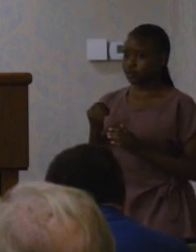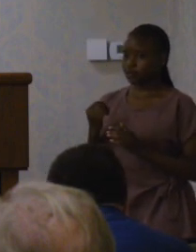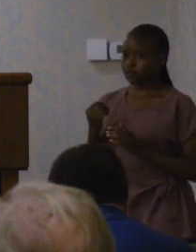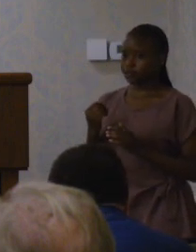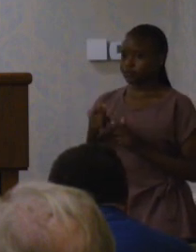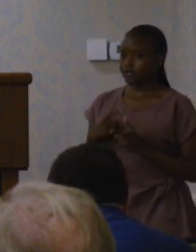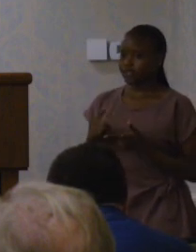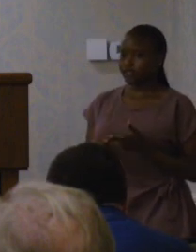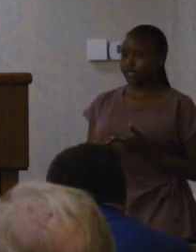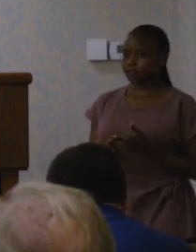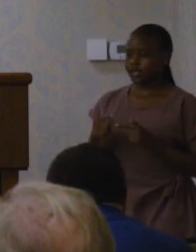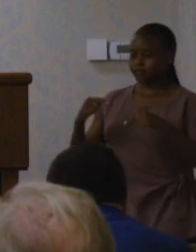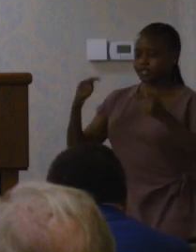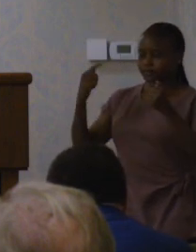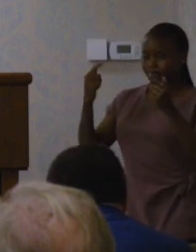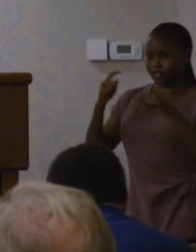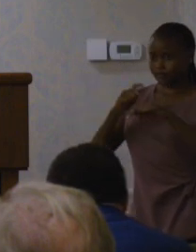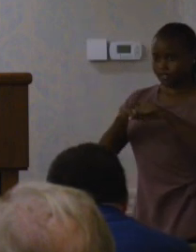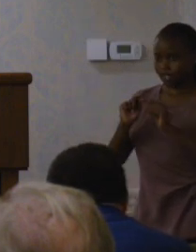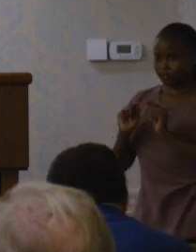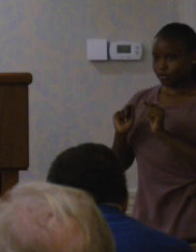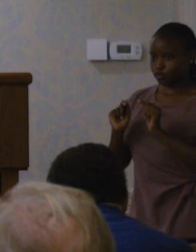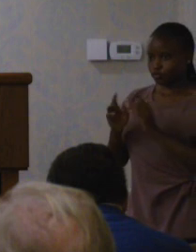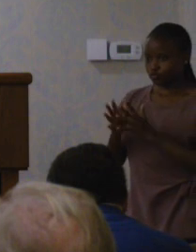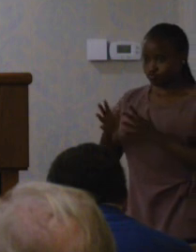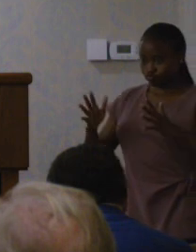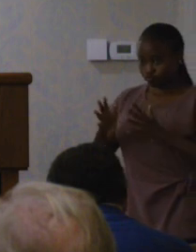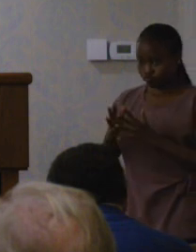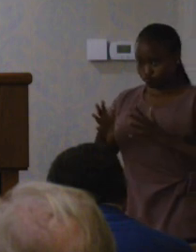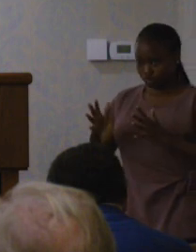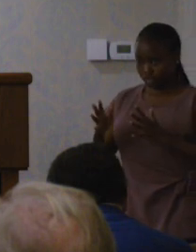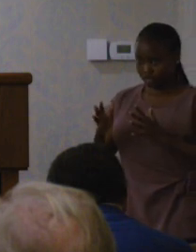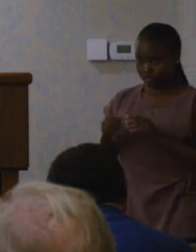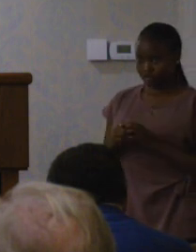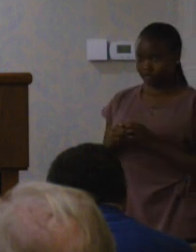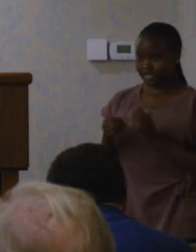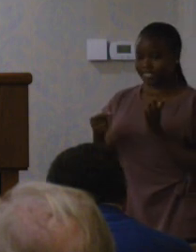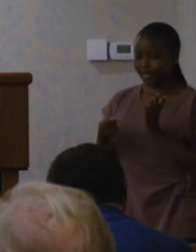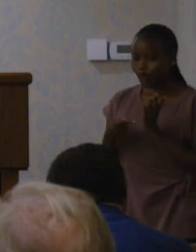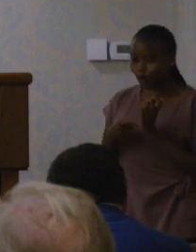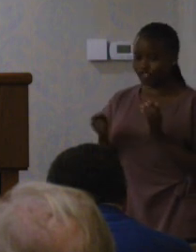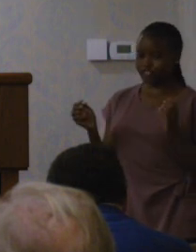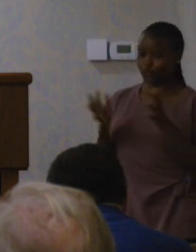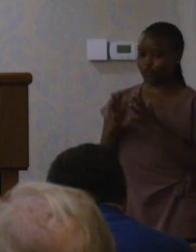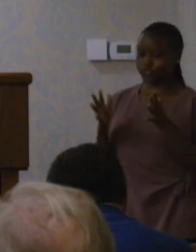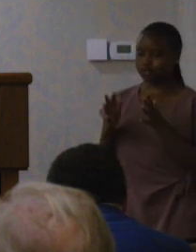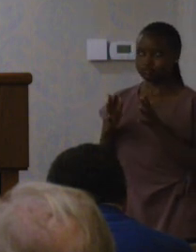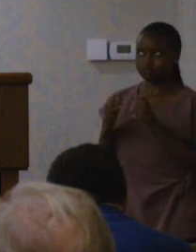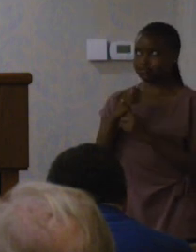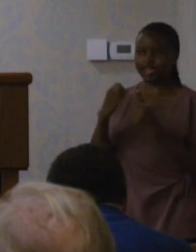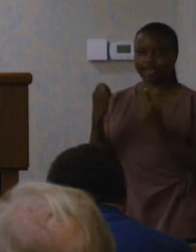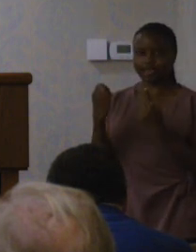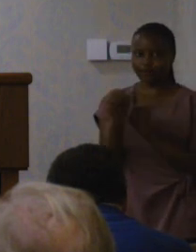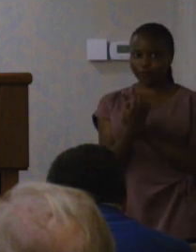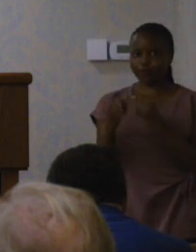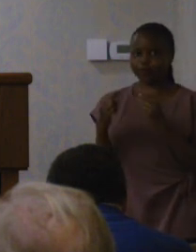becomes more effective when you go to scale, when you look at economies of scale. So that is one of the things